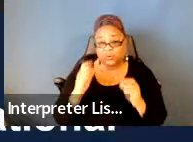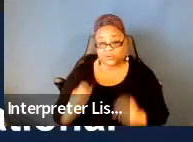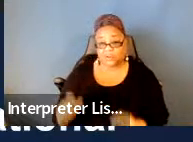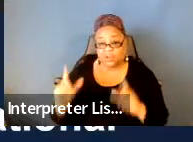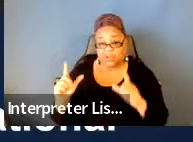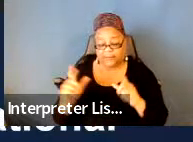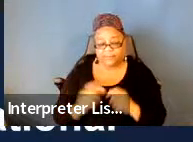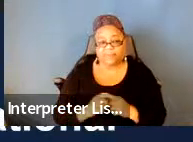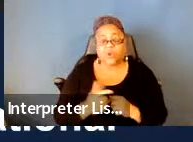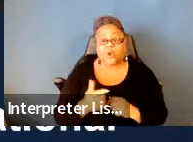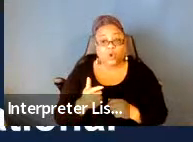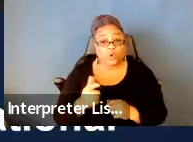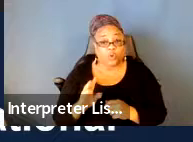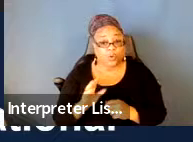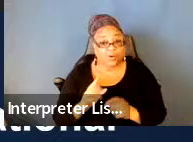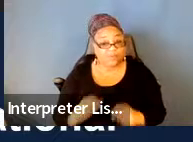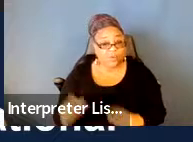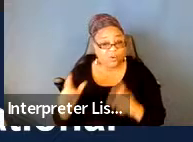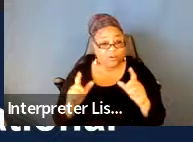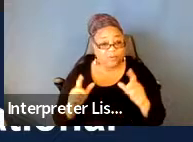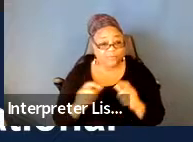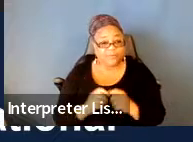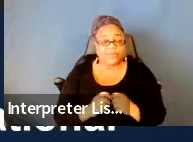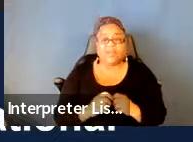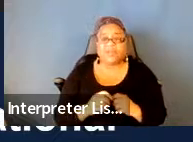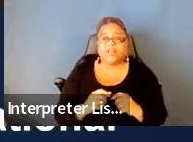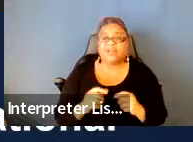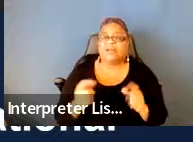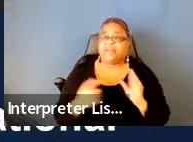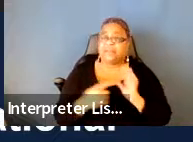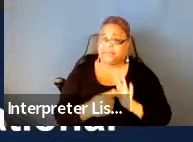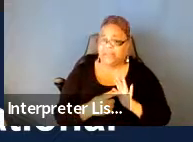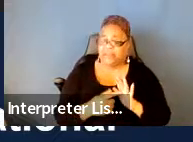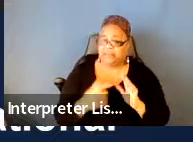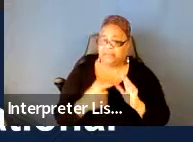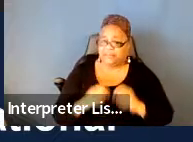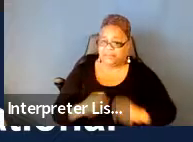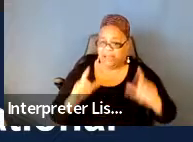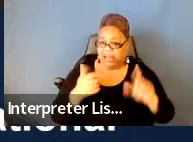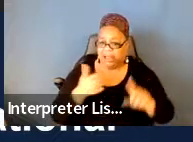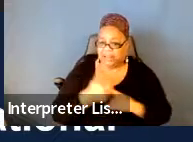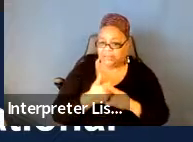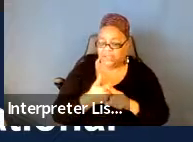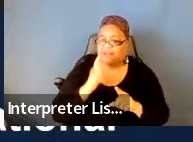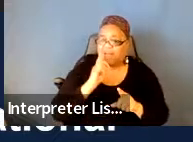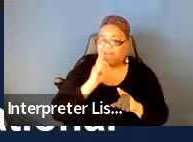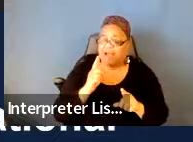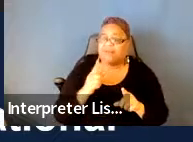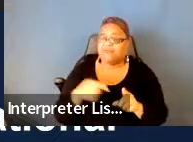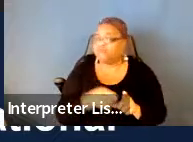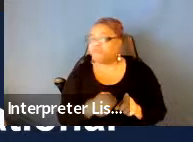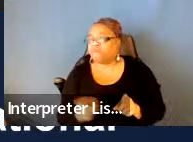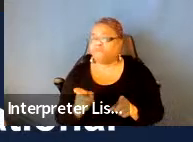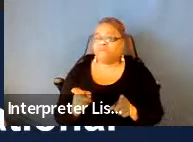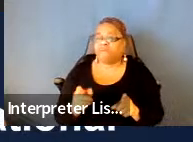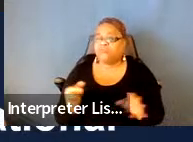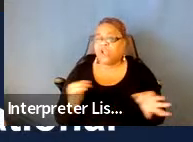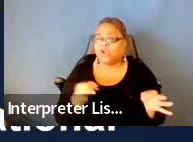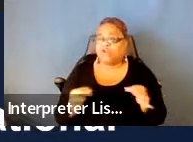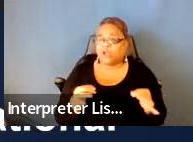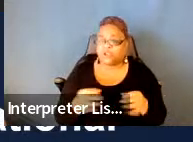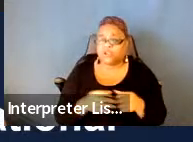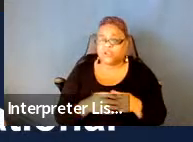So signs that are directional and informational signs are only required to meet the visual